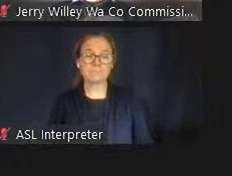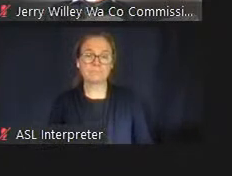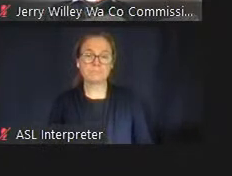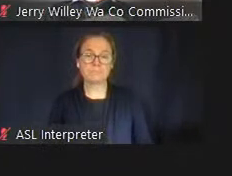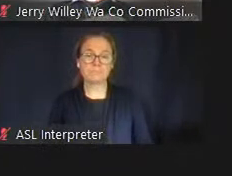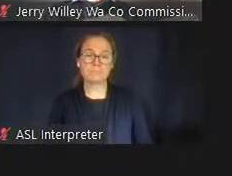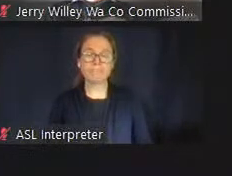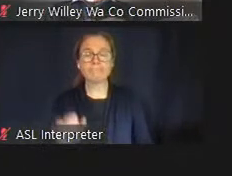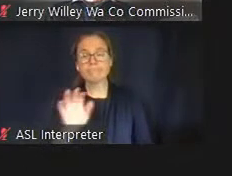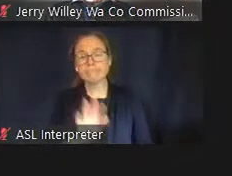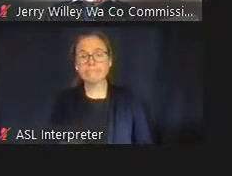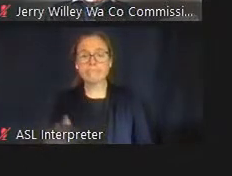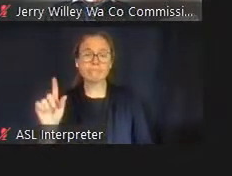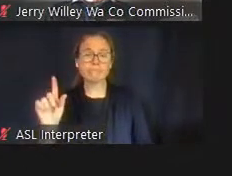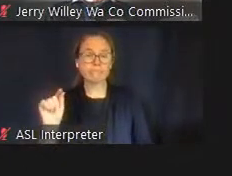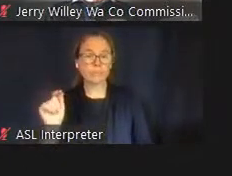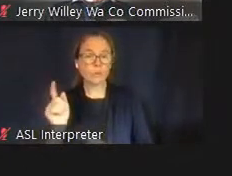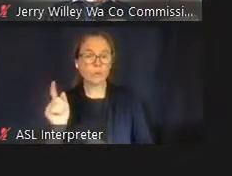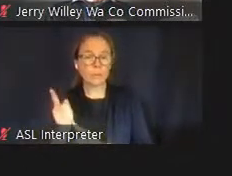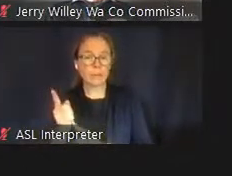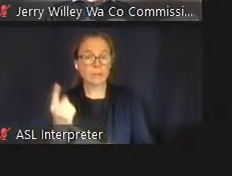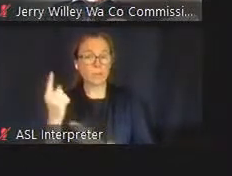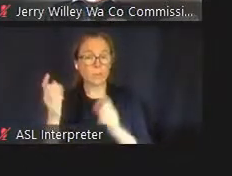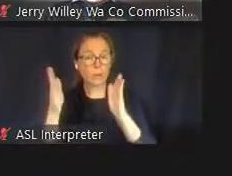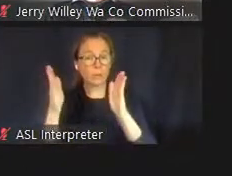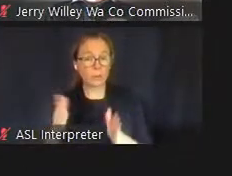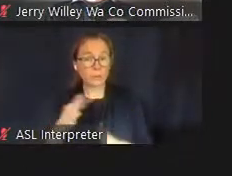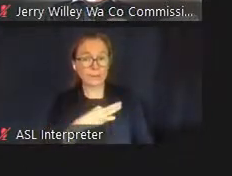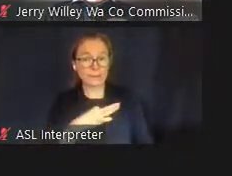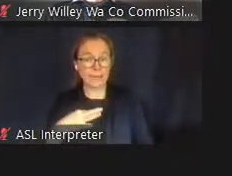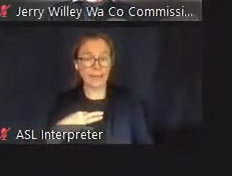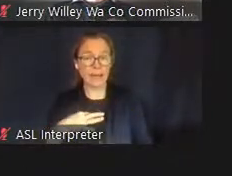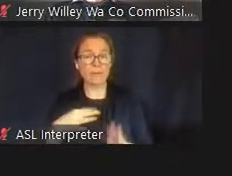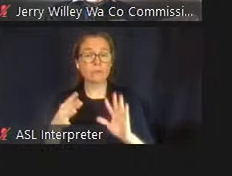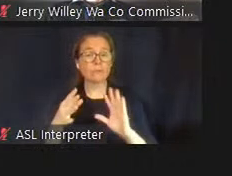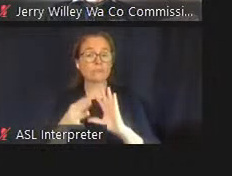staff presentation, and the